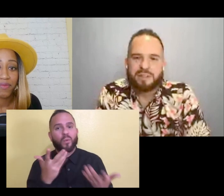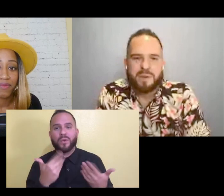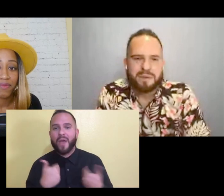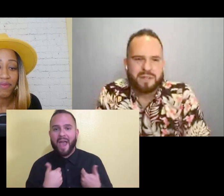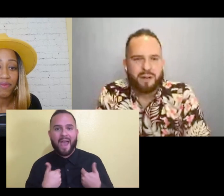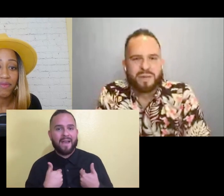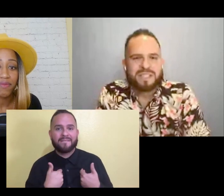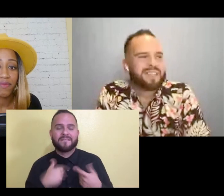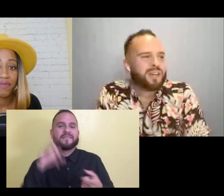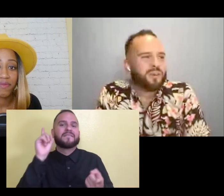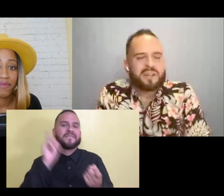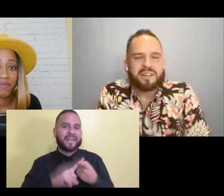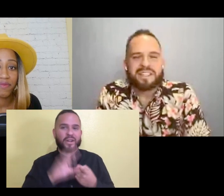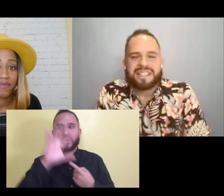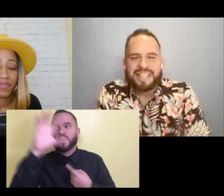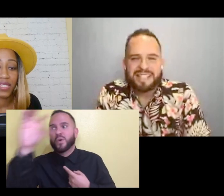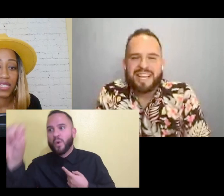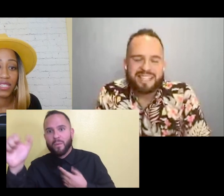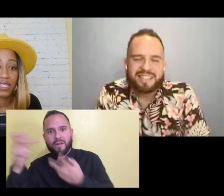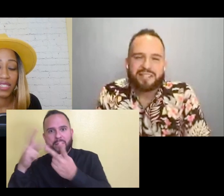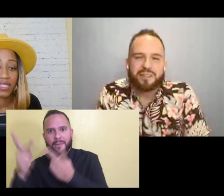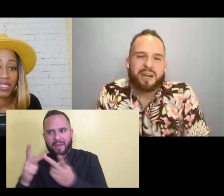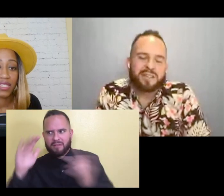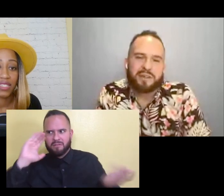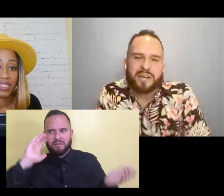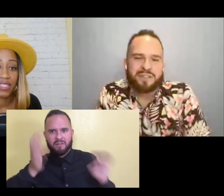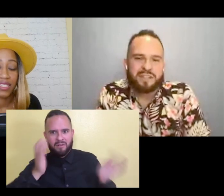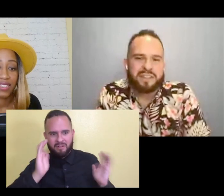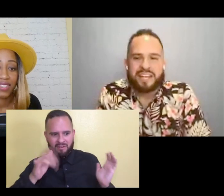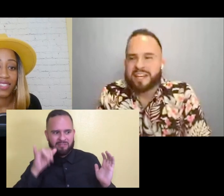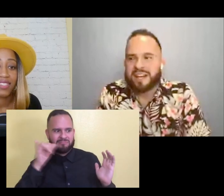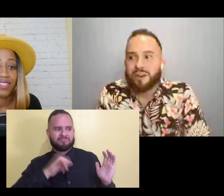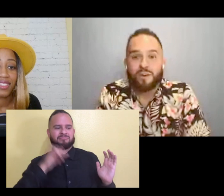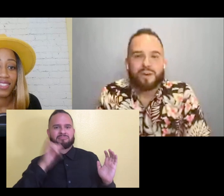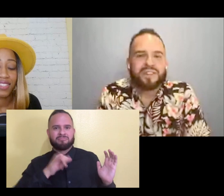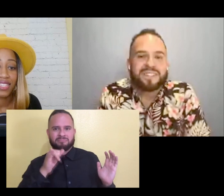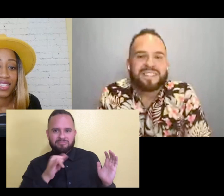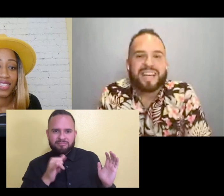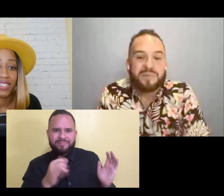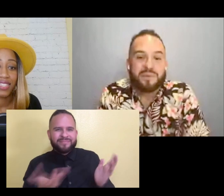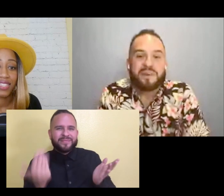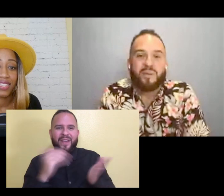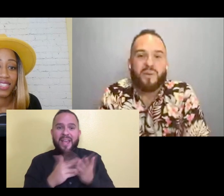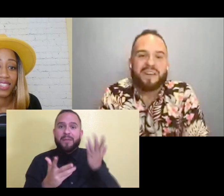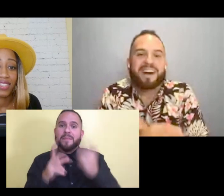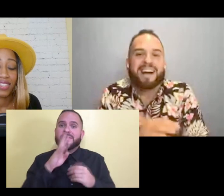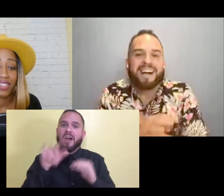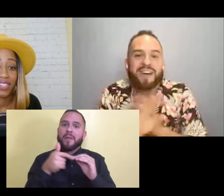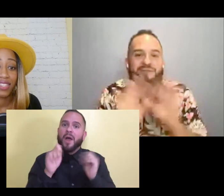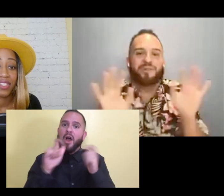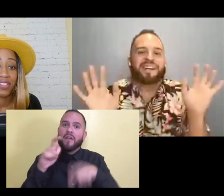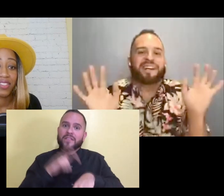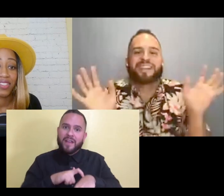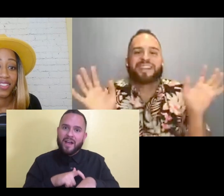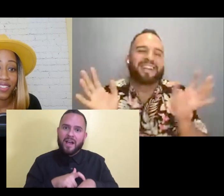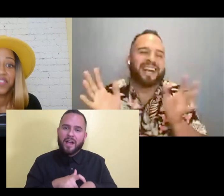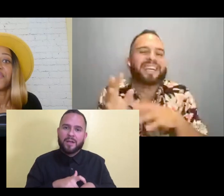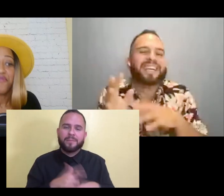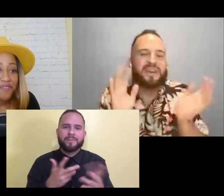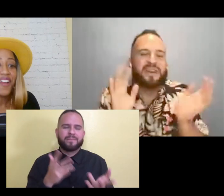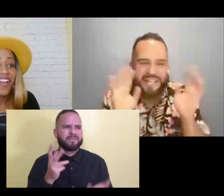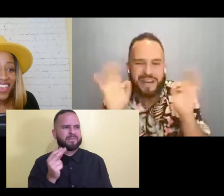to people want to go, oh, what are the states like? I don't think you'd ever think like, oh, well, in the states we've got Wi-Fi everywhere.